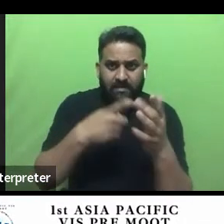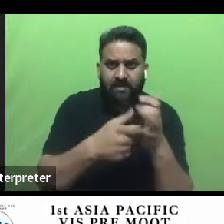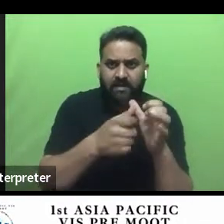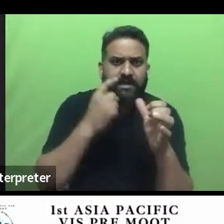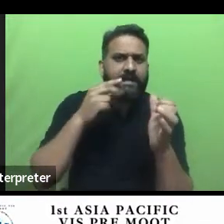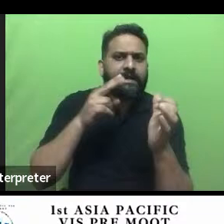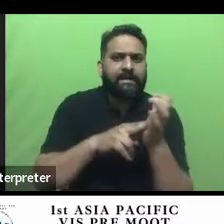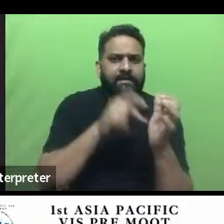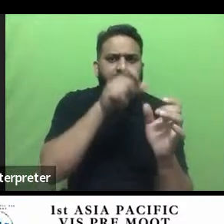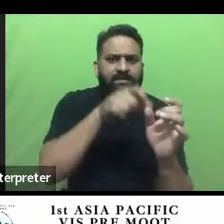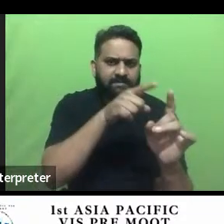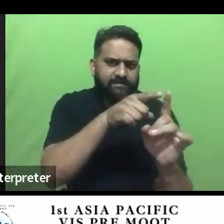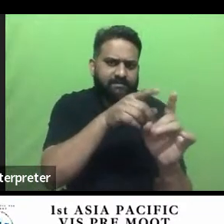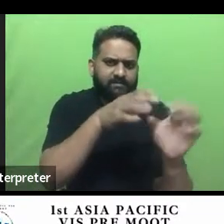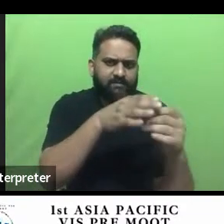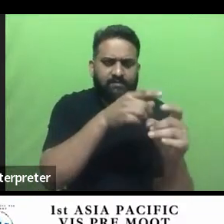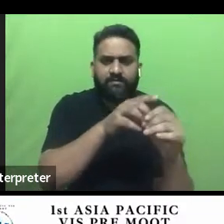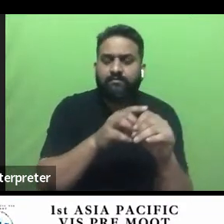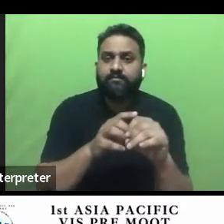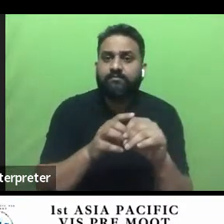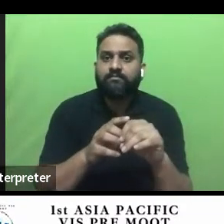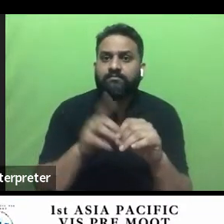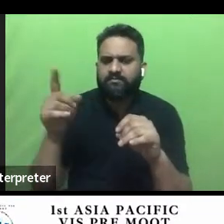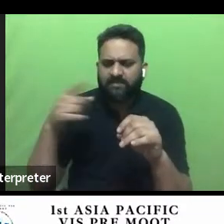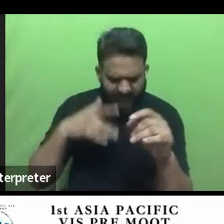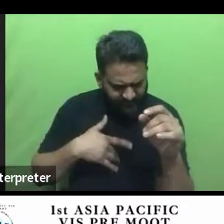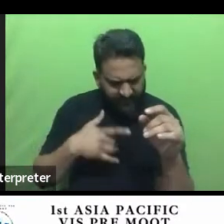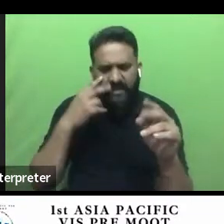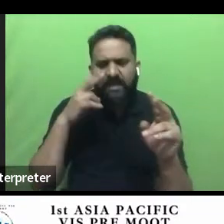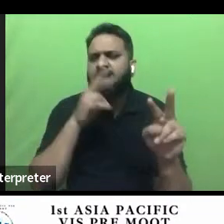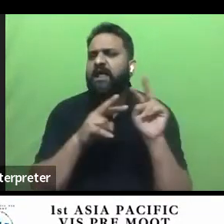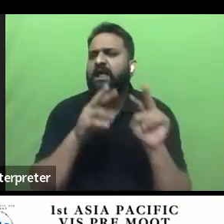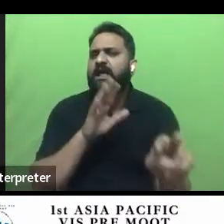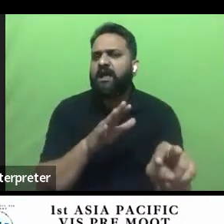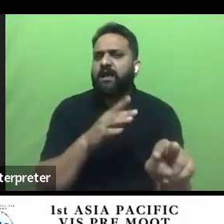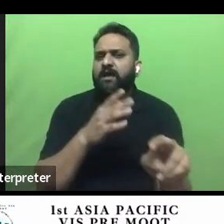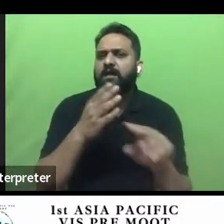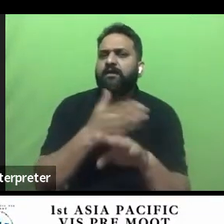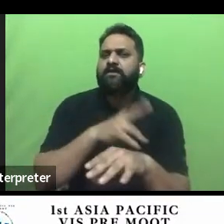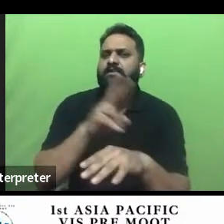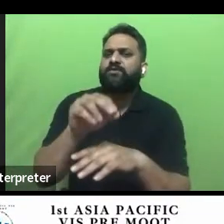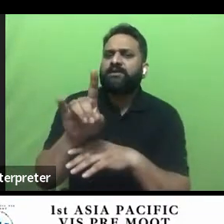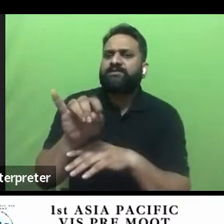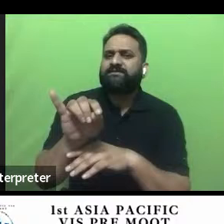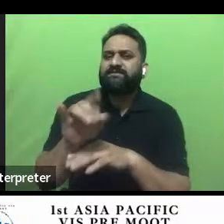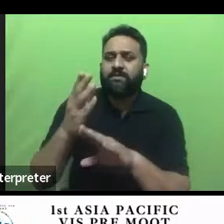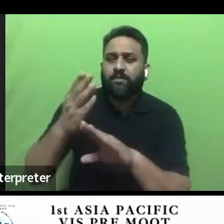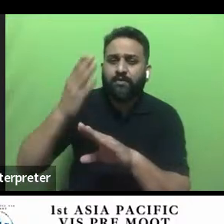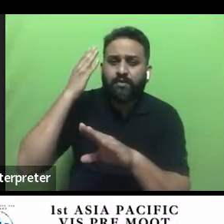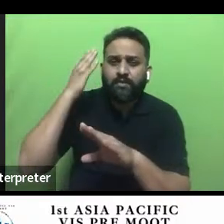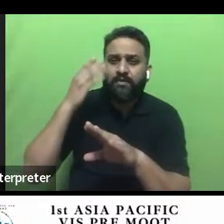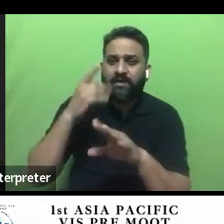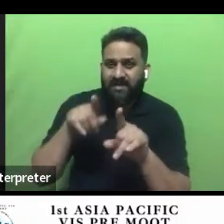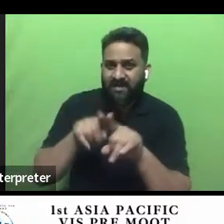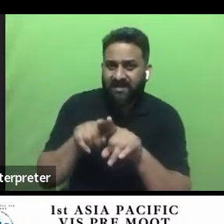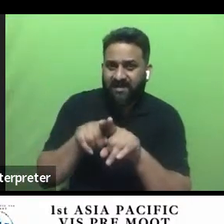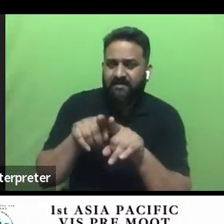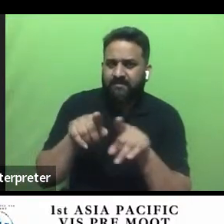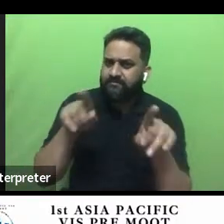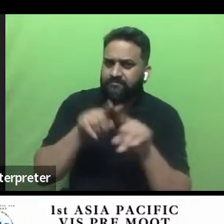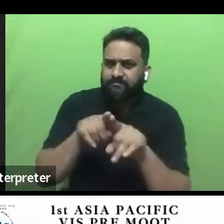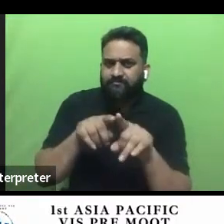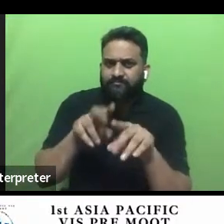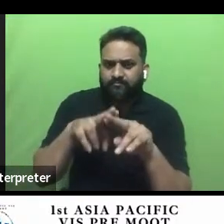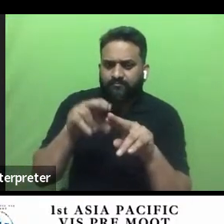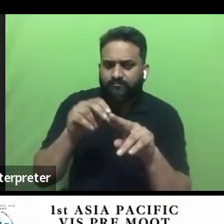the claimant, she was under the impression that it was the pre-2016 arbitration agreement dealing with the phosphor param